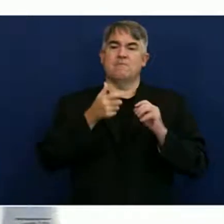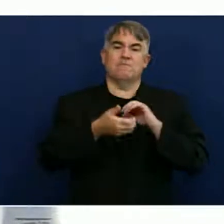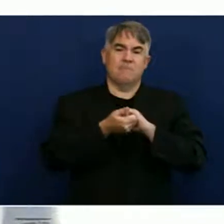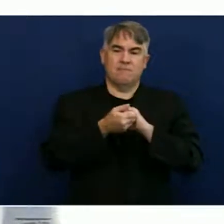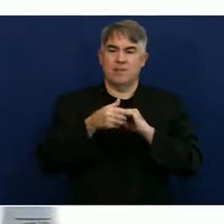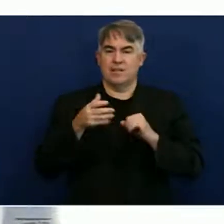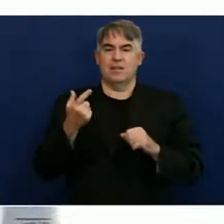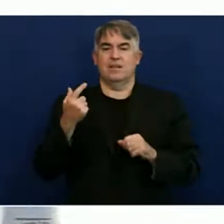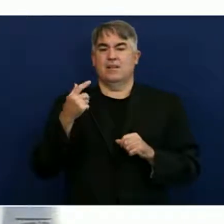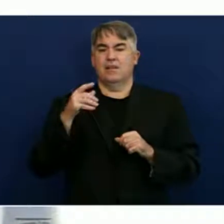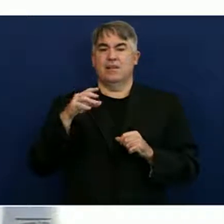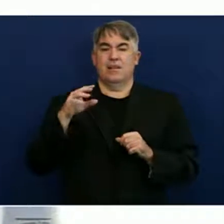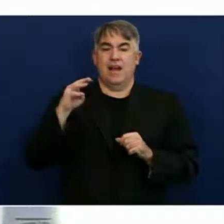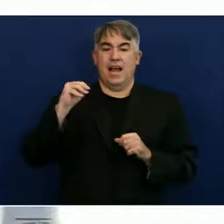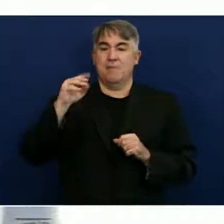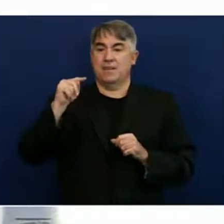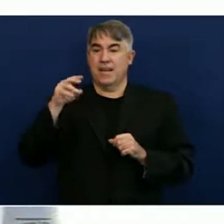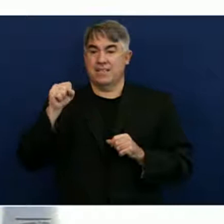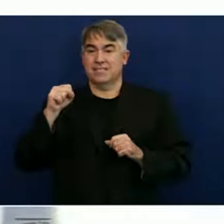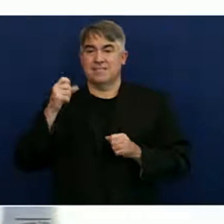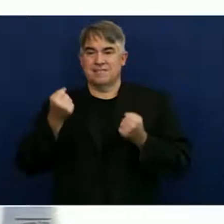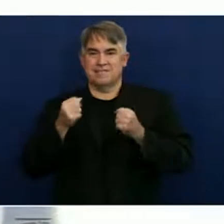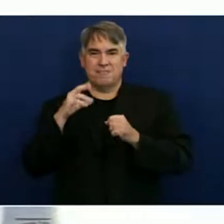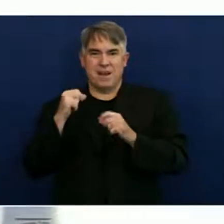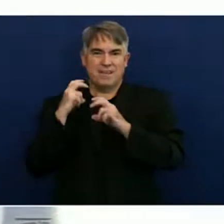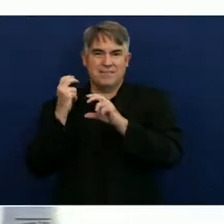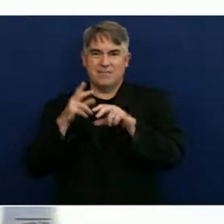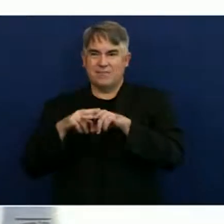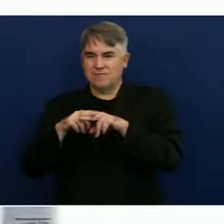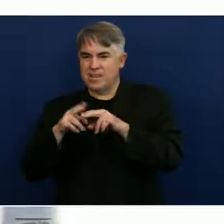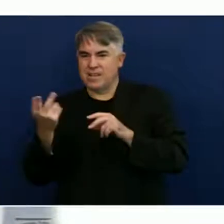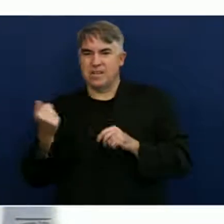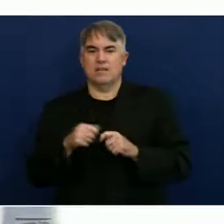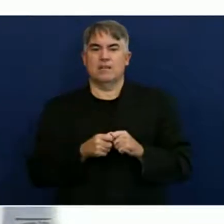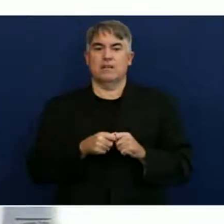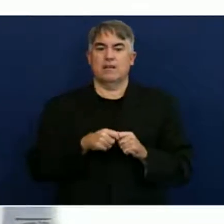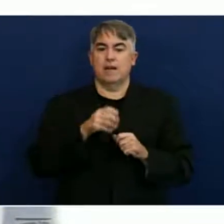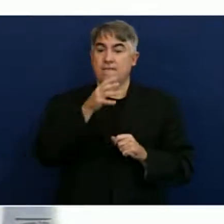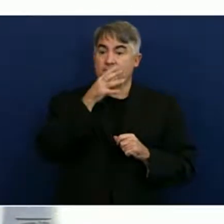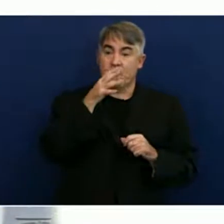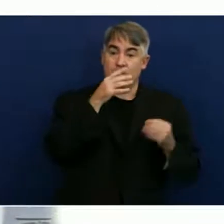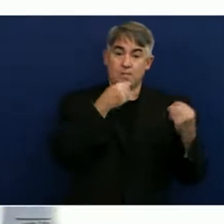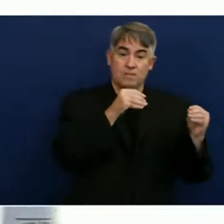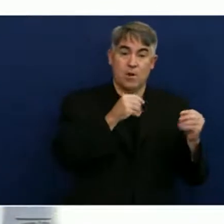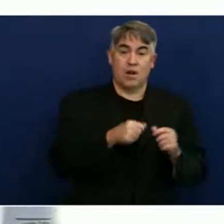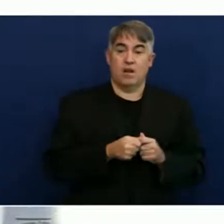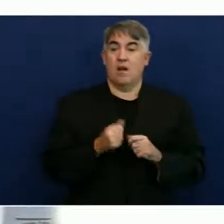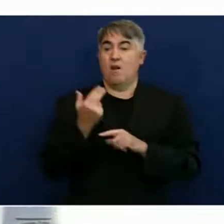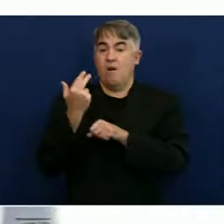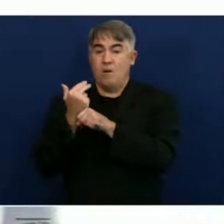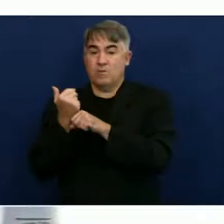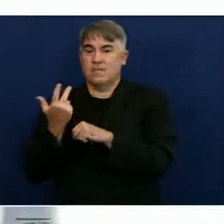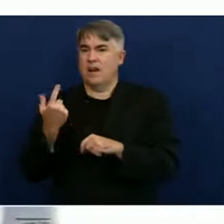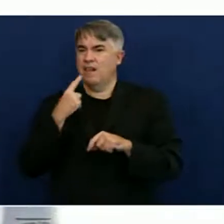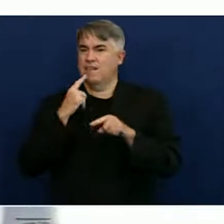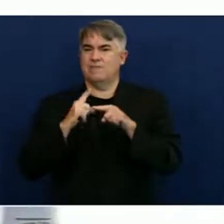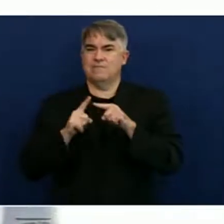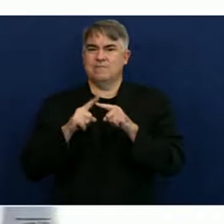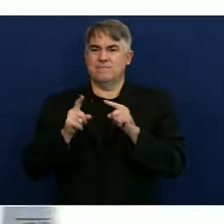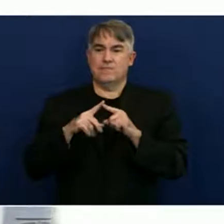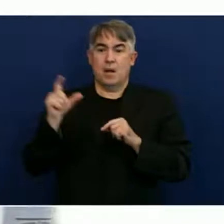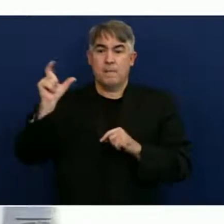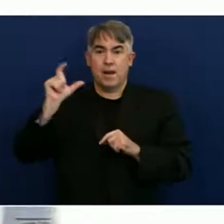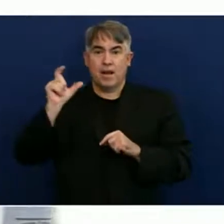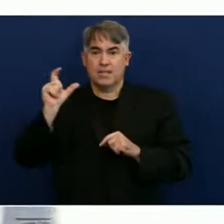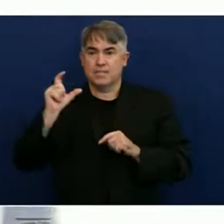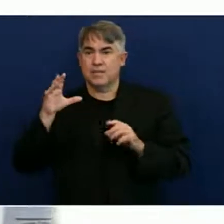areas, the Bahia Hotel, a farmer's market, a variety of things. We'll go to the next slide. Working